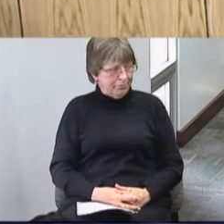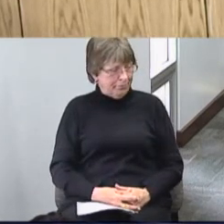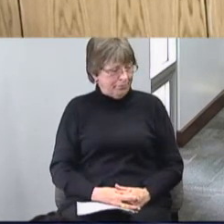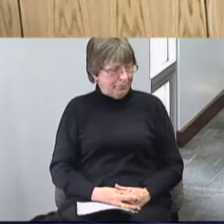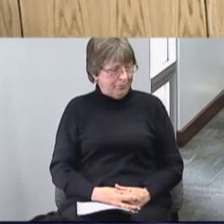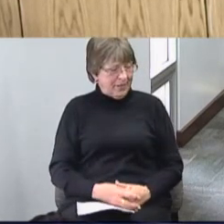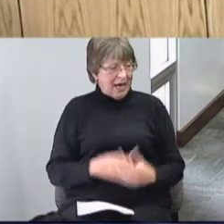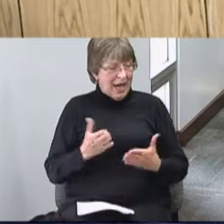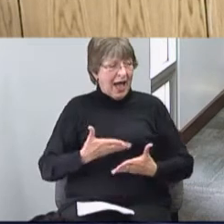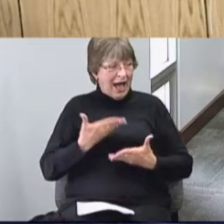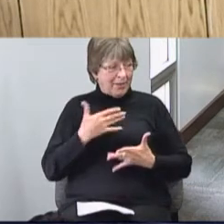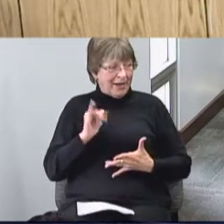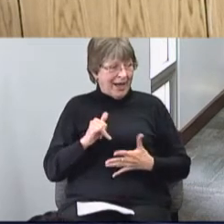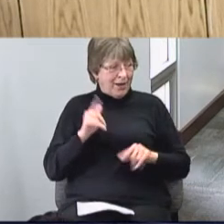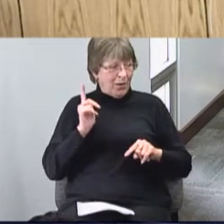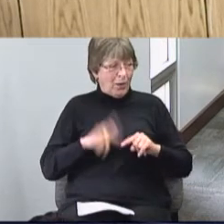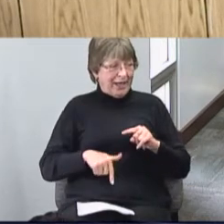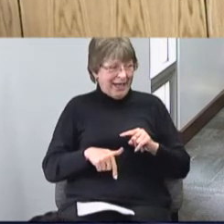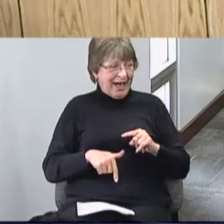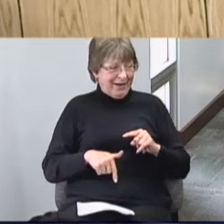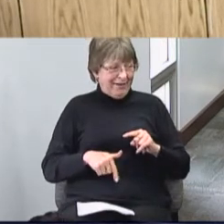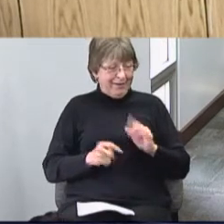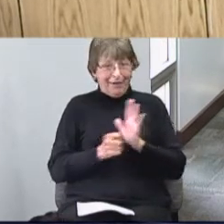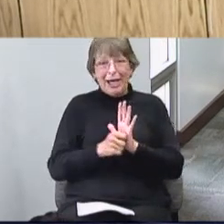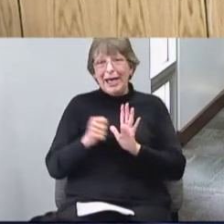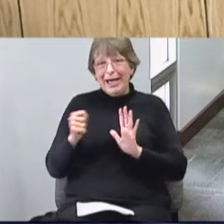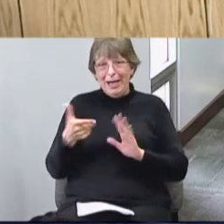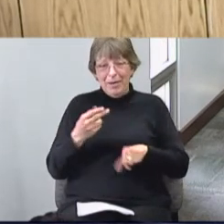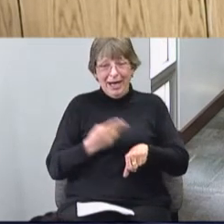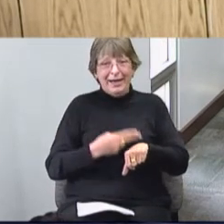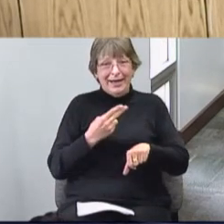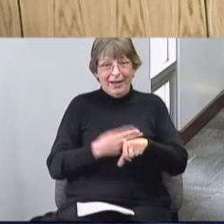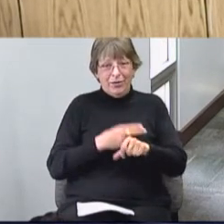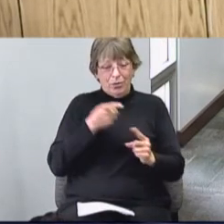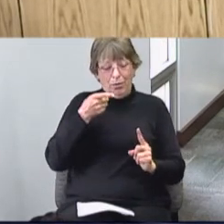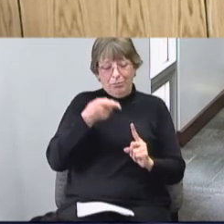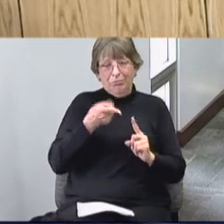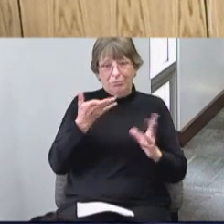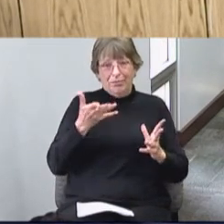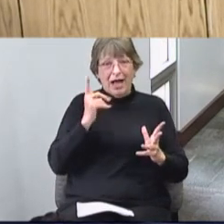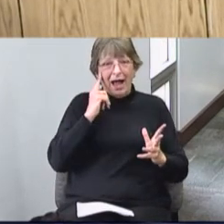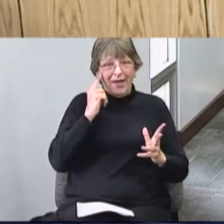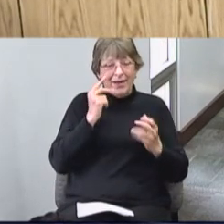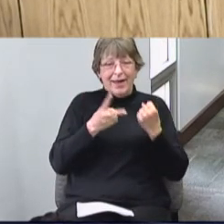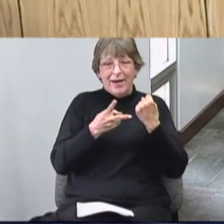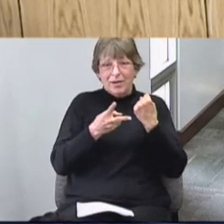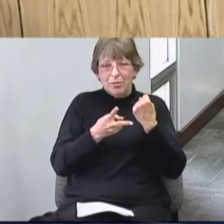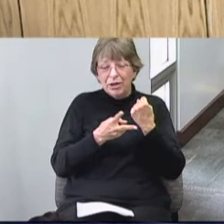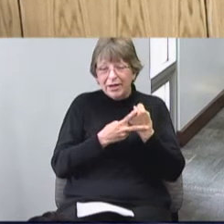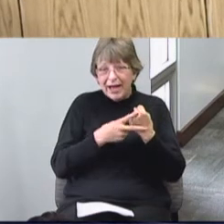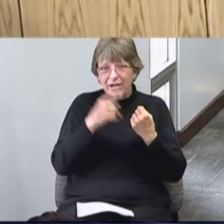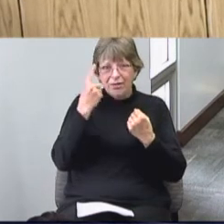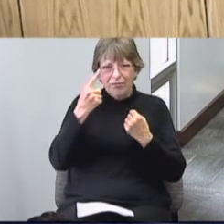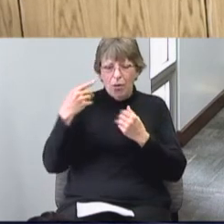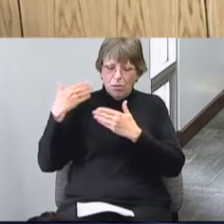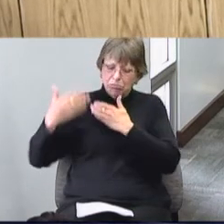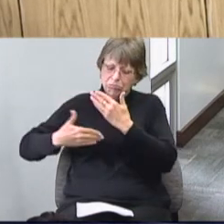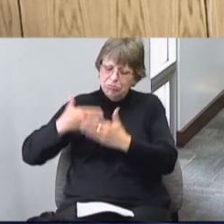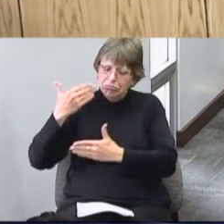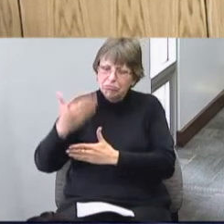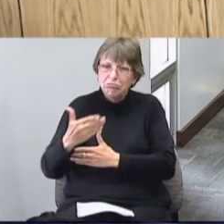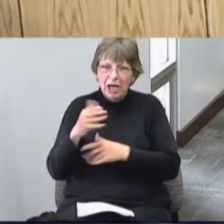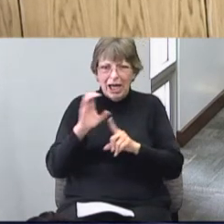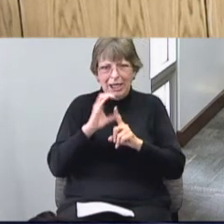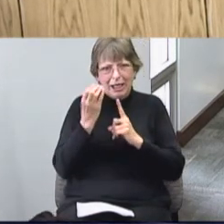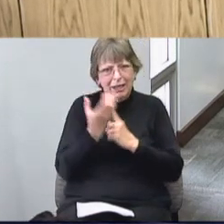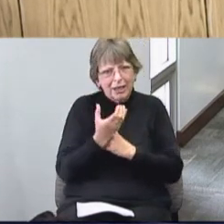I'm glad that we can't get rid of the historic designation. I think that it's a protection for a heritage and a culture and of